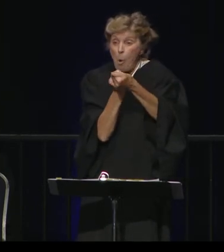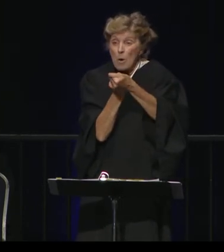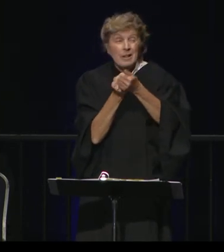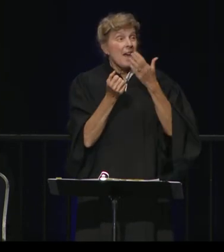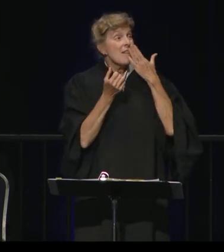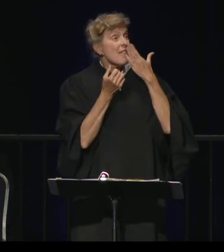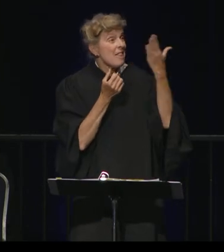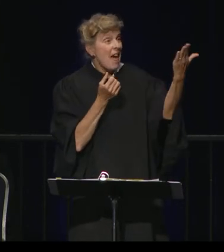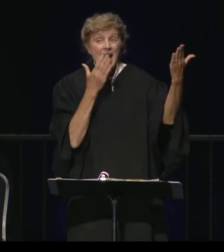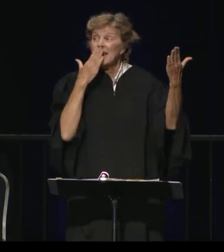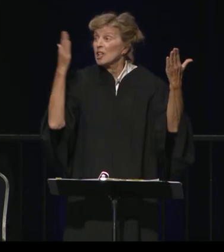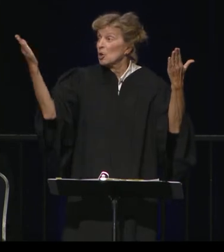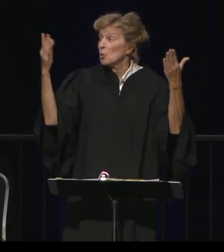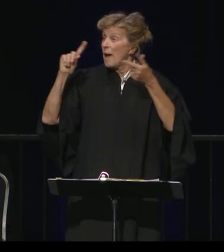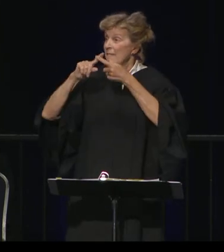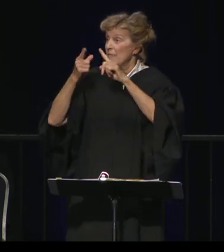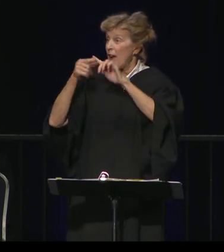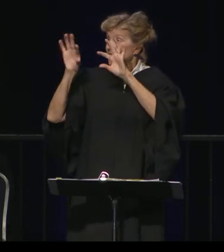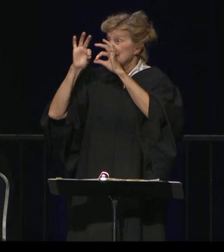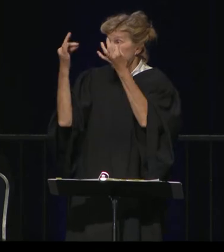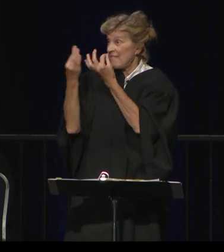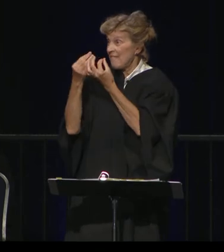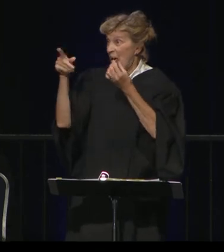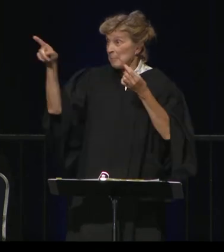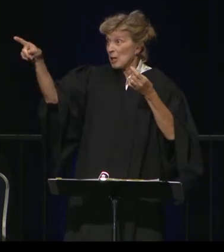and family who made all of this possible.